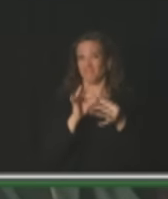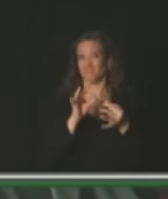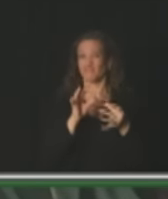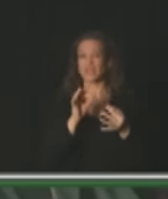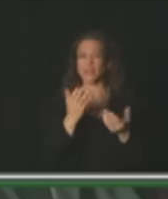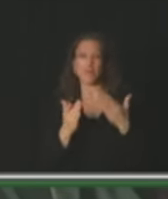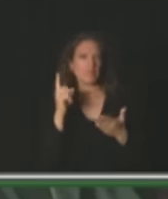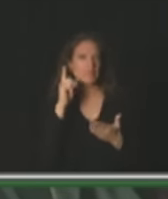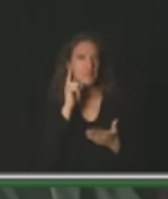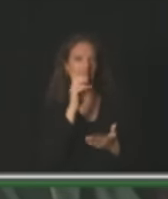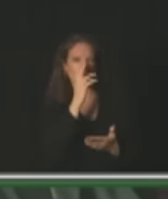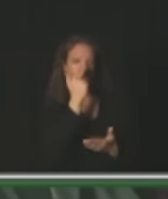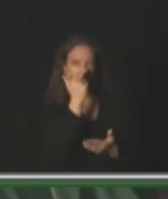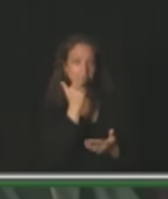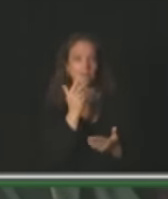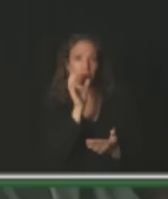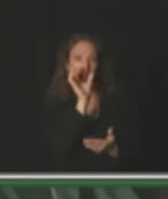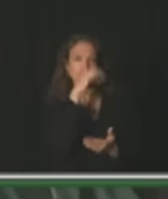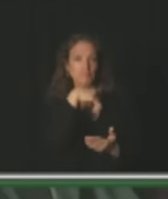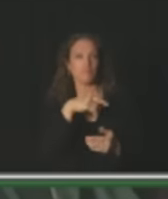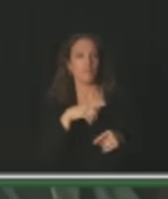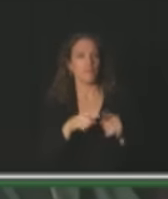proud that